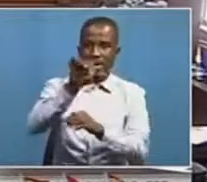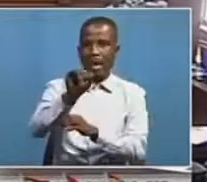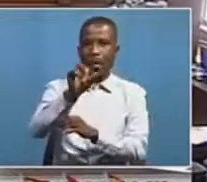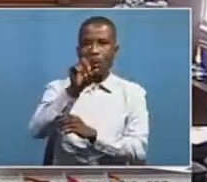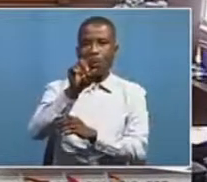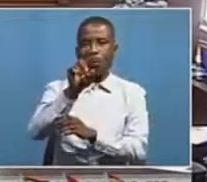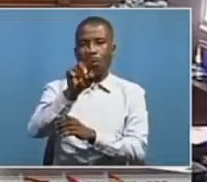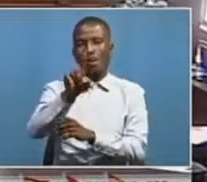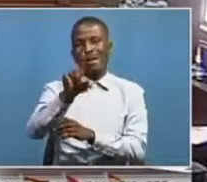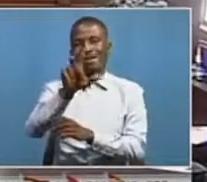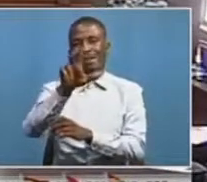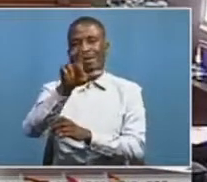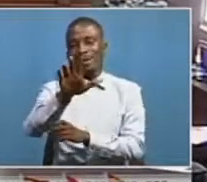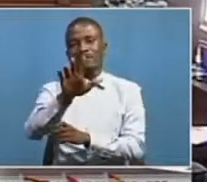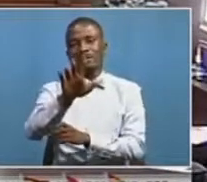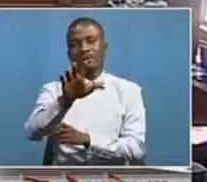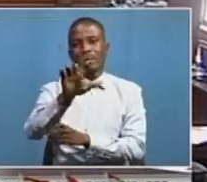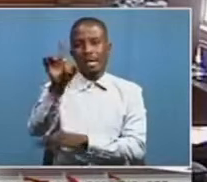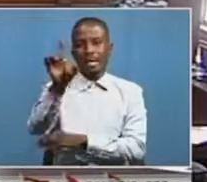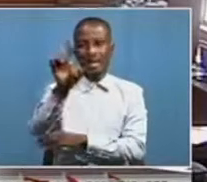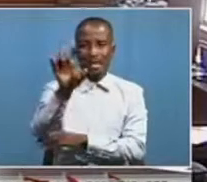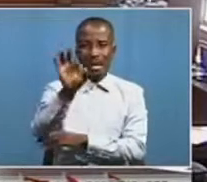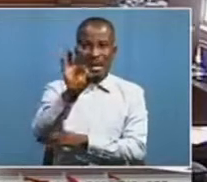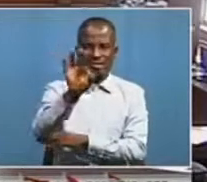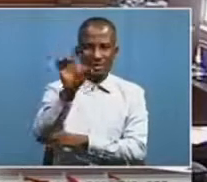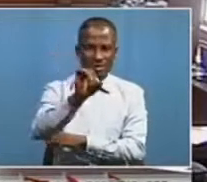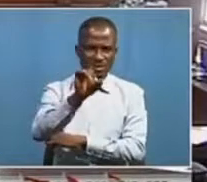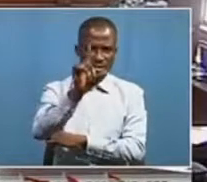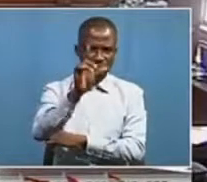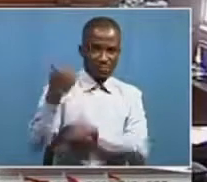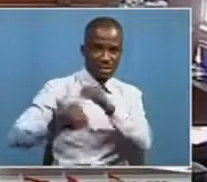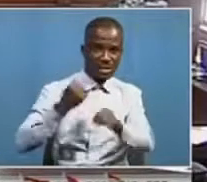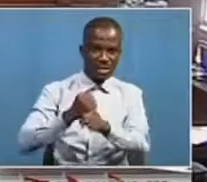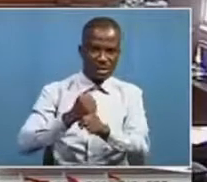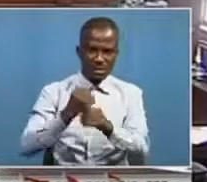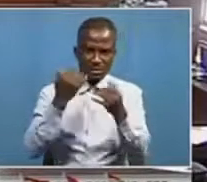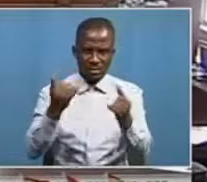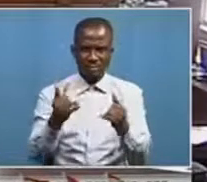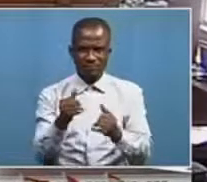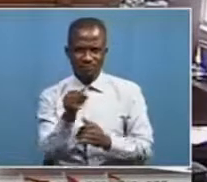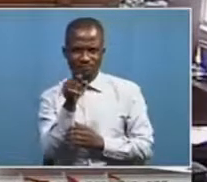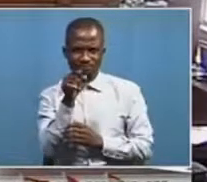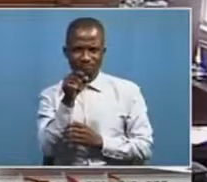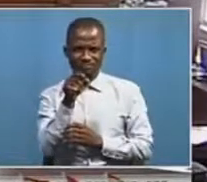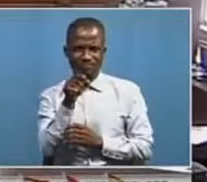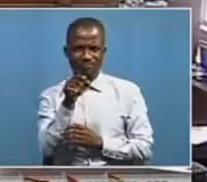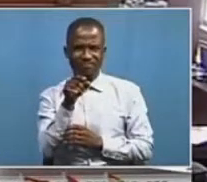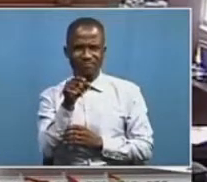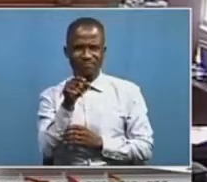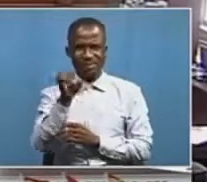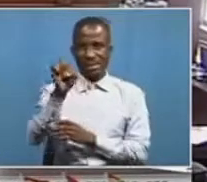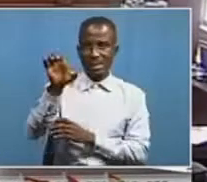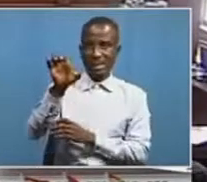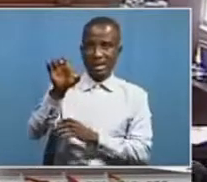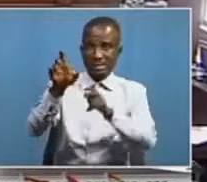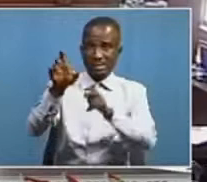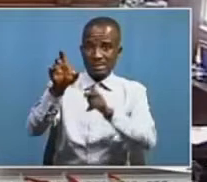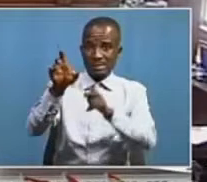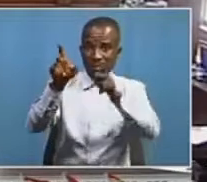135, dated 9th December 2020, issued under the hand of Mrs. Jane Addo,